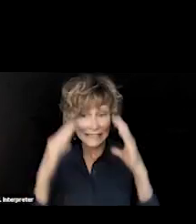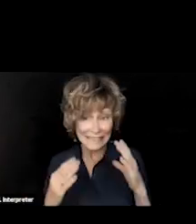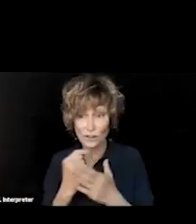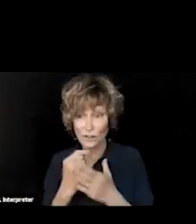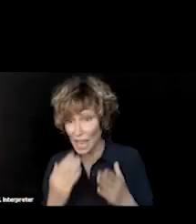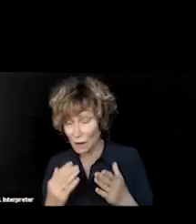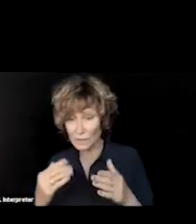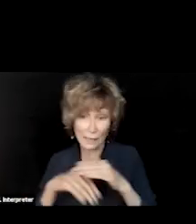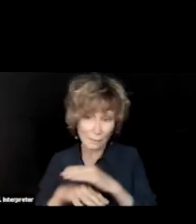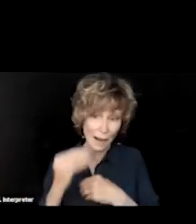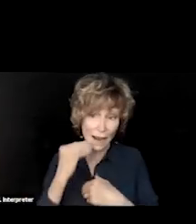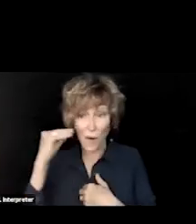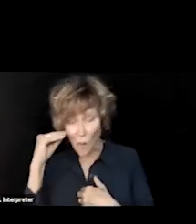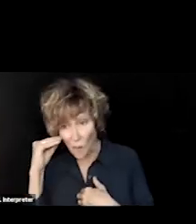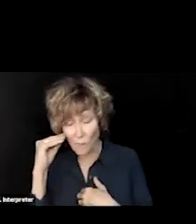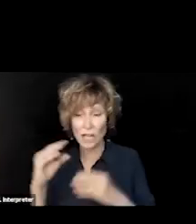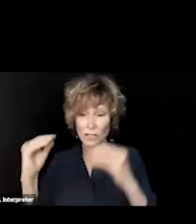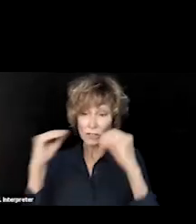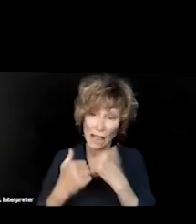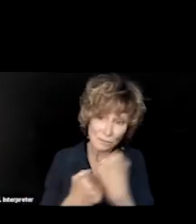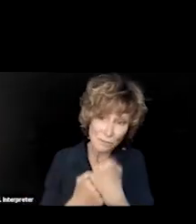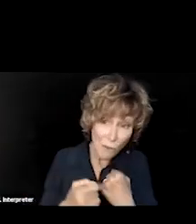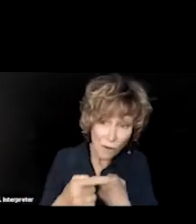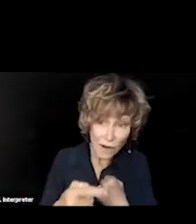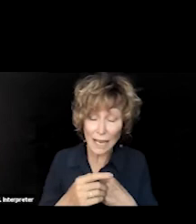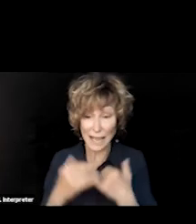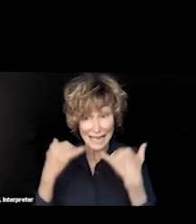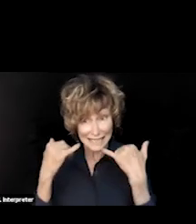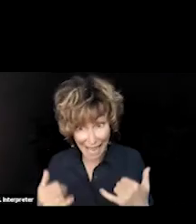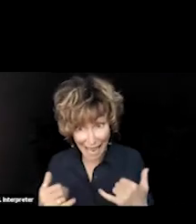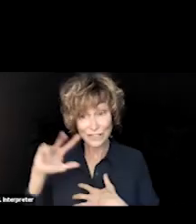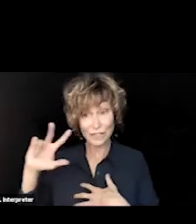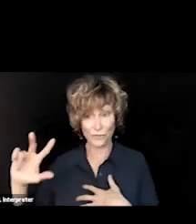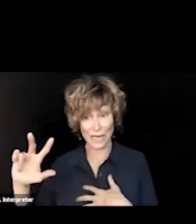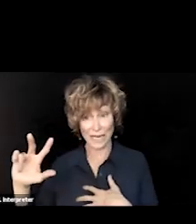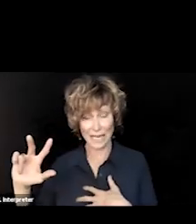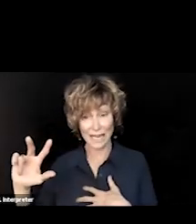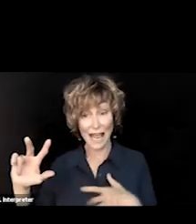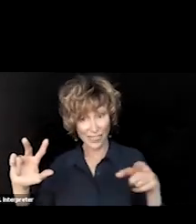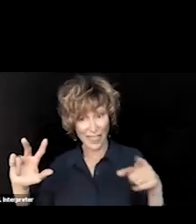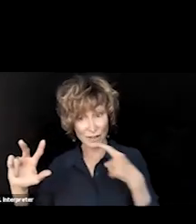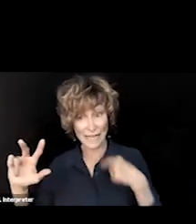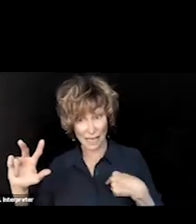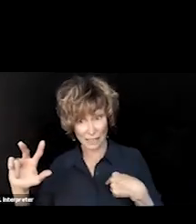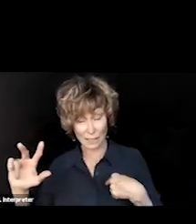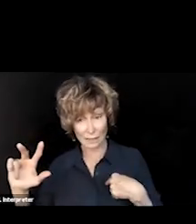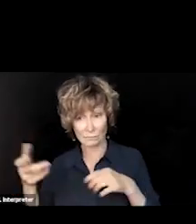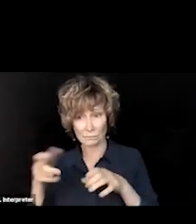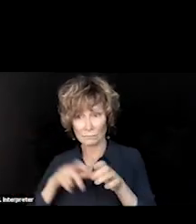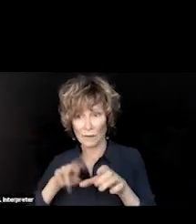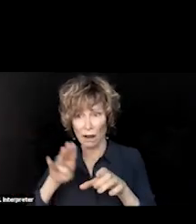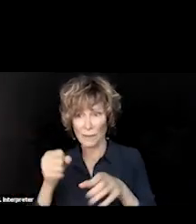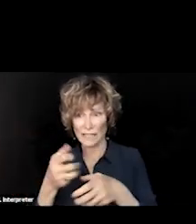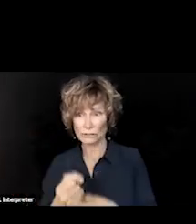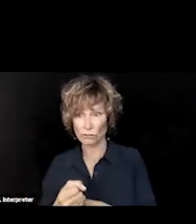to my home. They have taught me how to support him. Now that he's 3, they're telling me, put him on the bus and trust